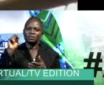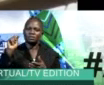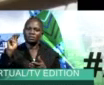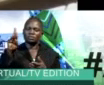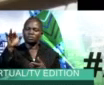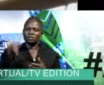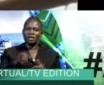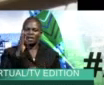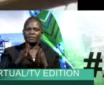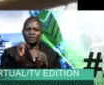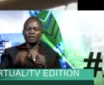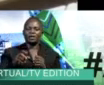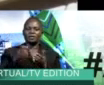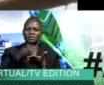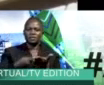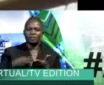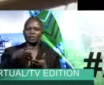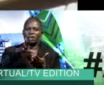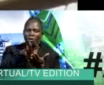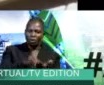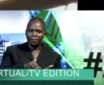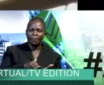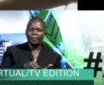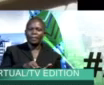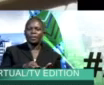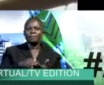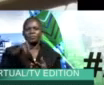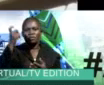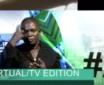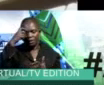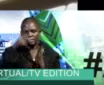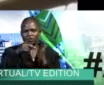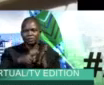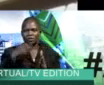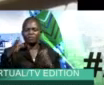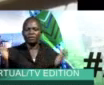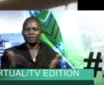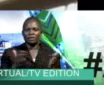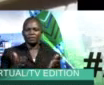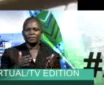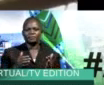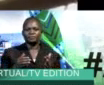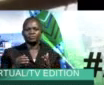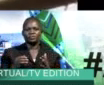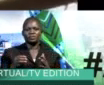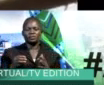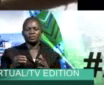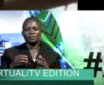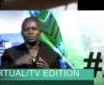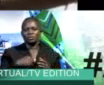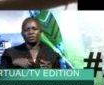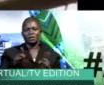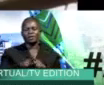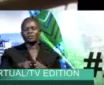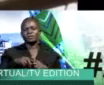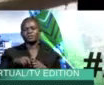century. If you can design, you can copy. So government policy of encouraging wind as a source